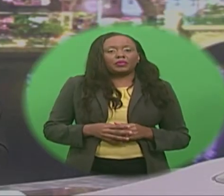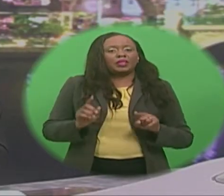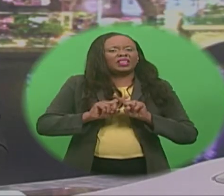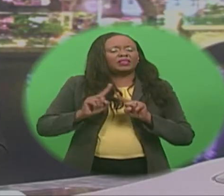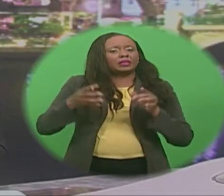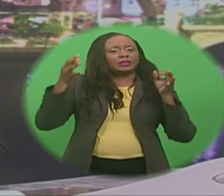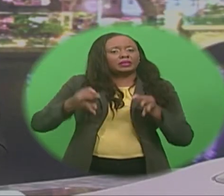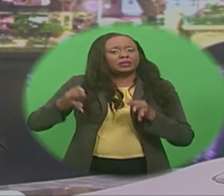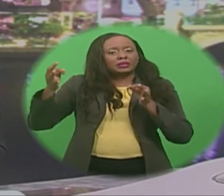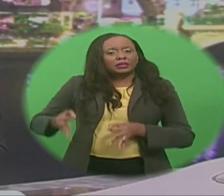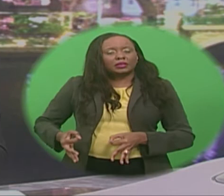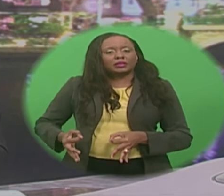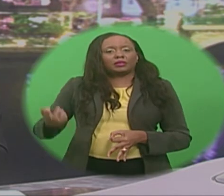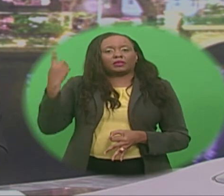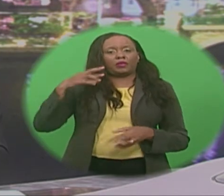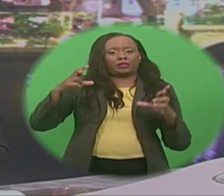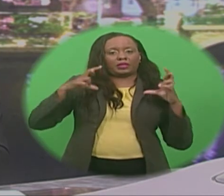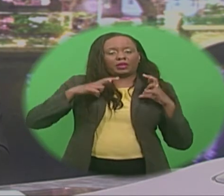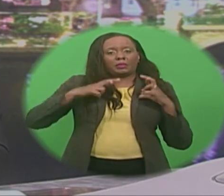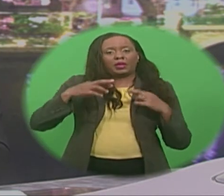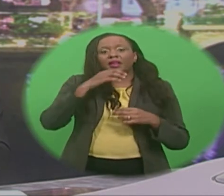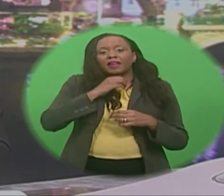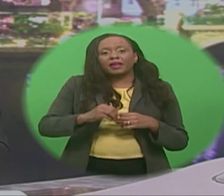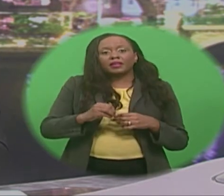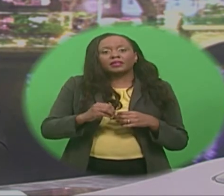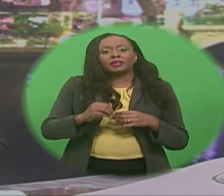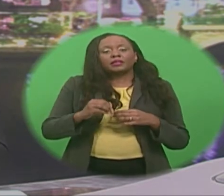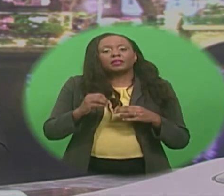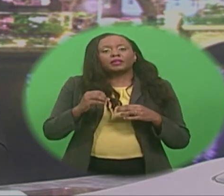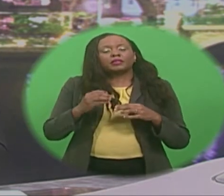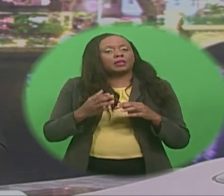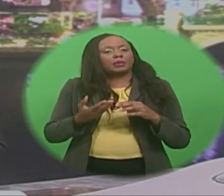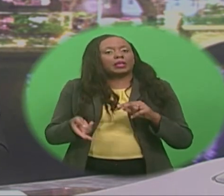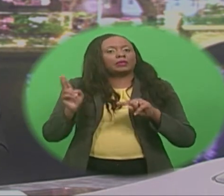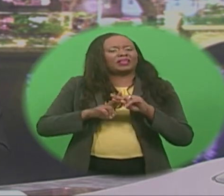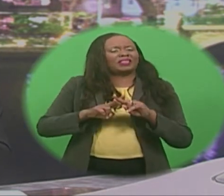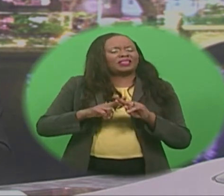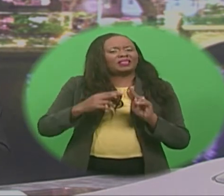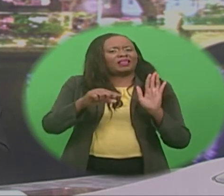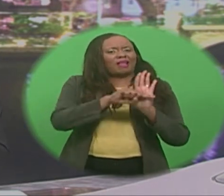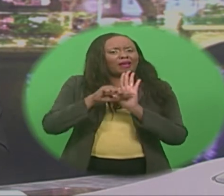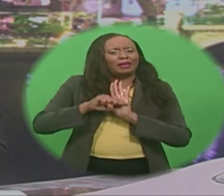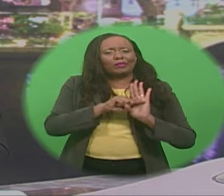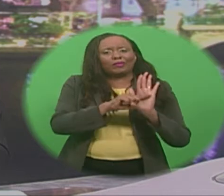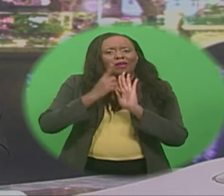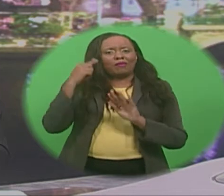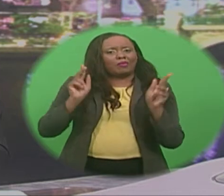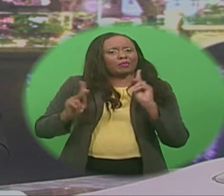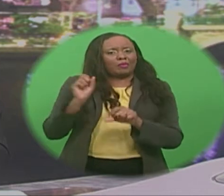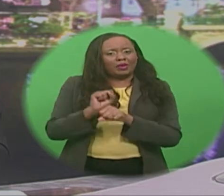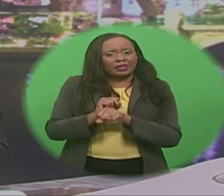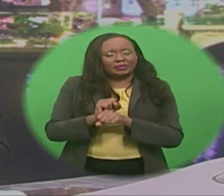Decisions to gradually extend the official retirement age over the years is negatively affecting the workforce. That's the view of Housing